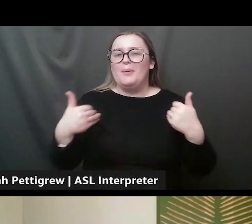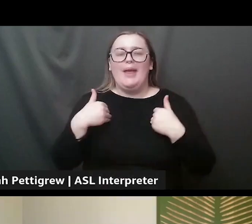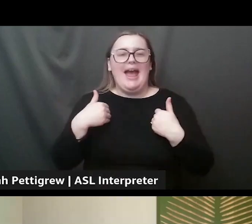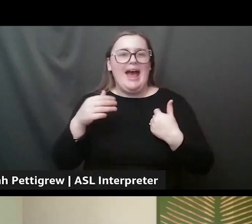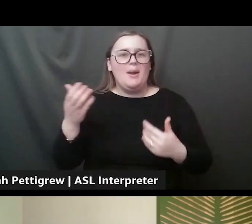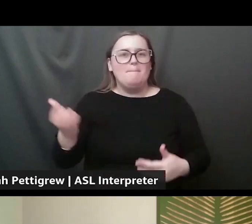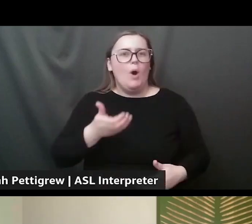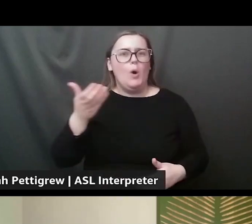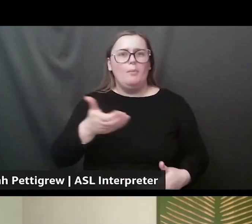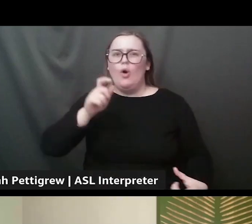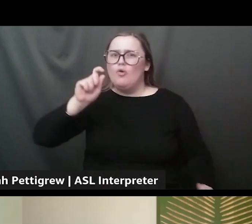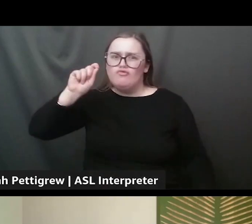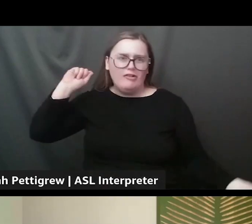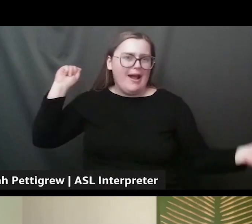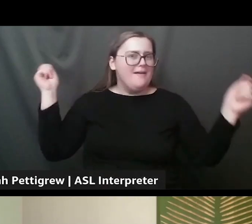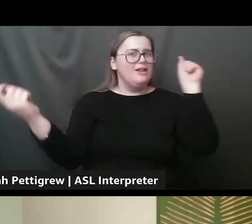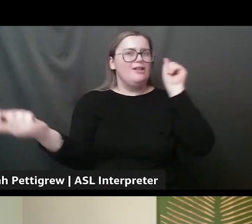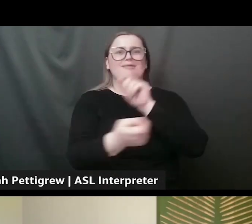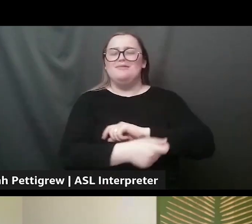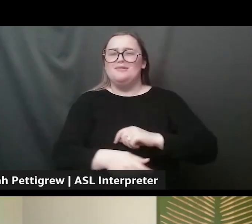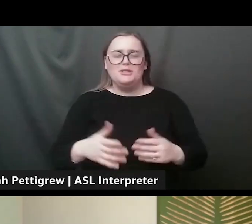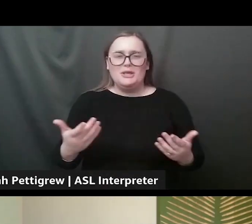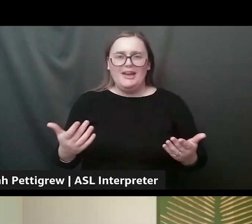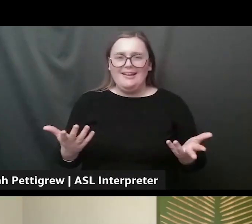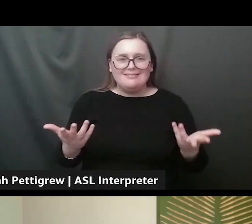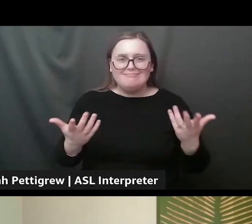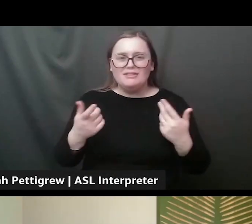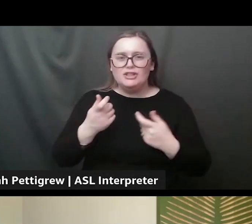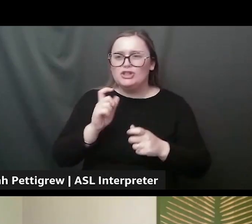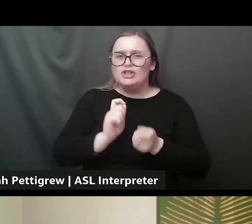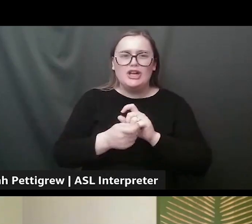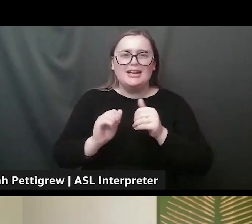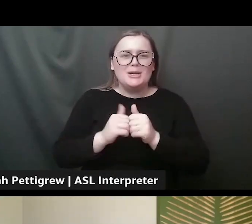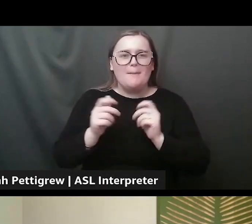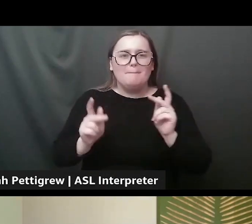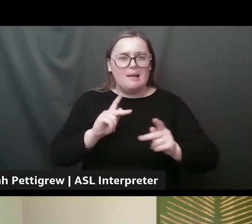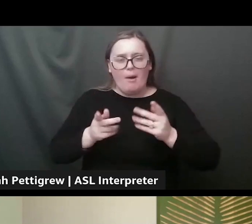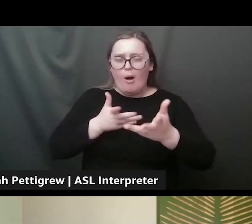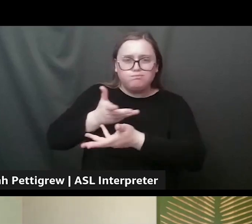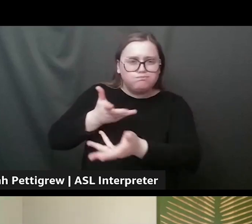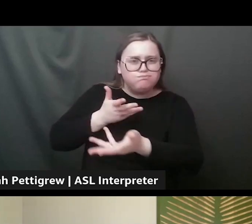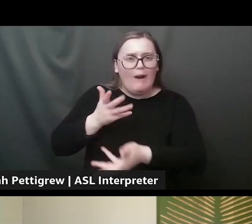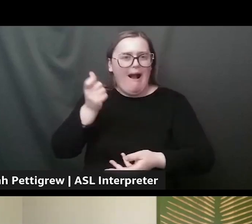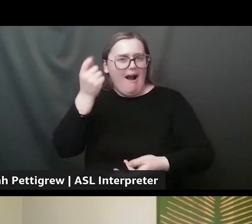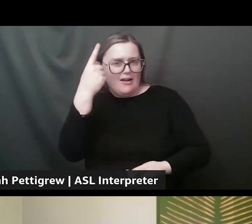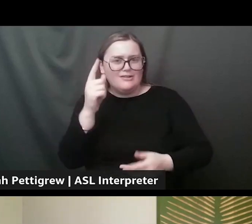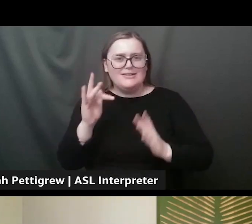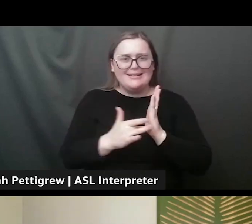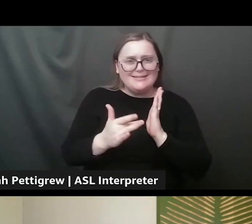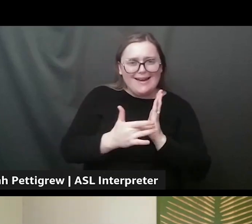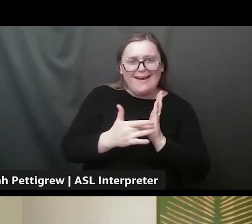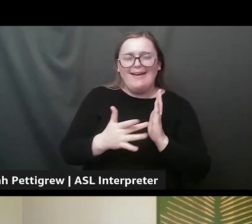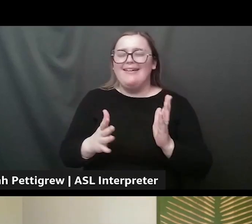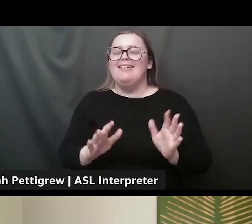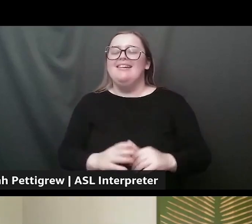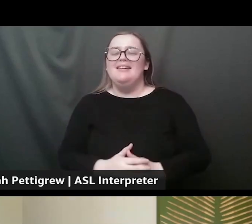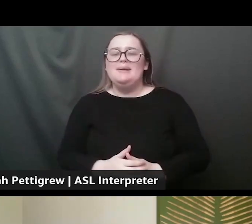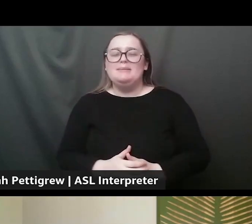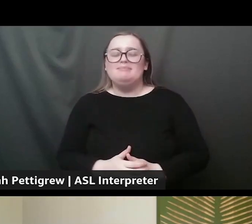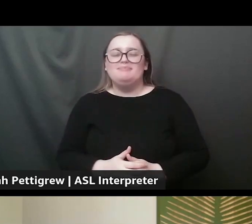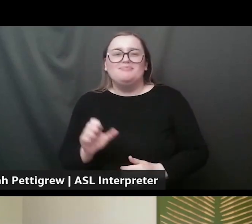It changed the way people interact with and understand the technology and like what could happen. And so I